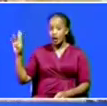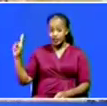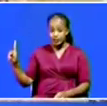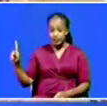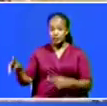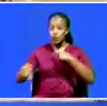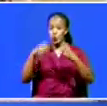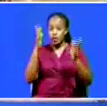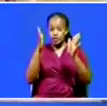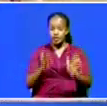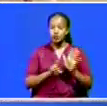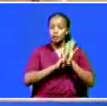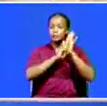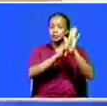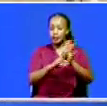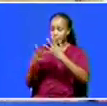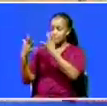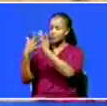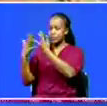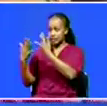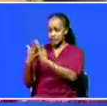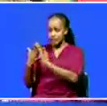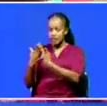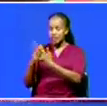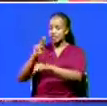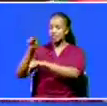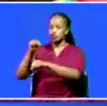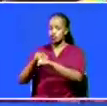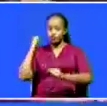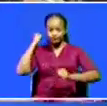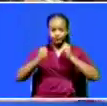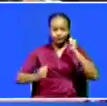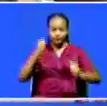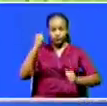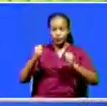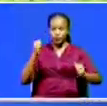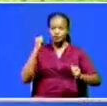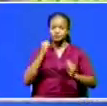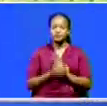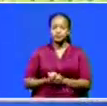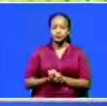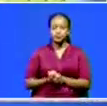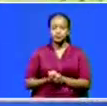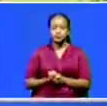of the race will represent the prison's service in the upcoming national cross-country race.